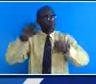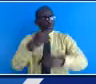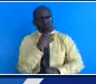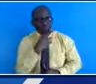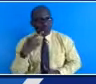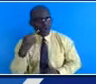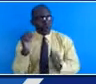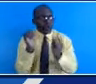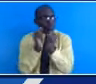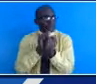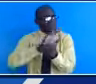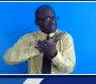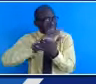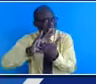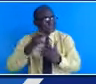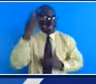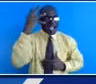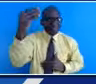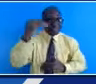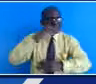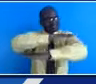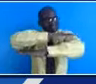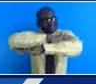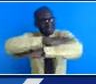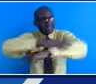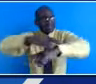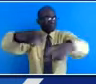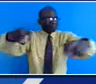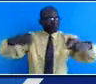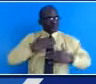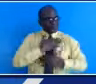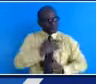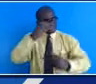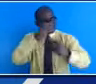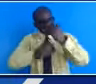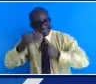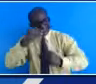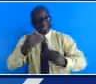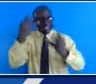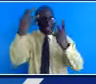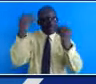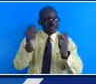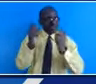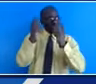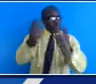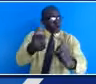home for 90 days. And let's help jumpstart these businesses. Have a good day.